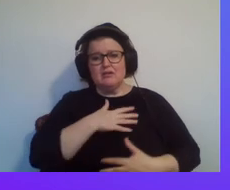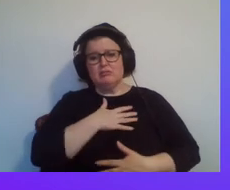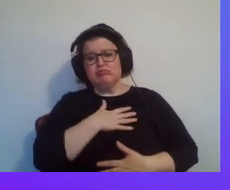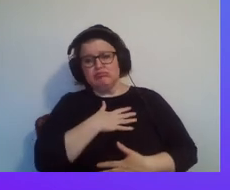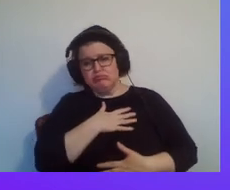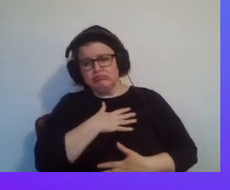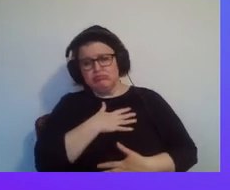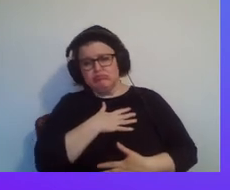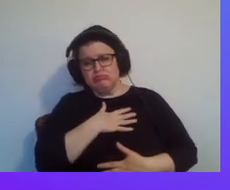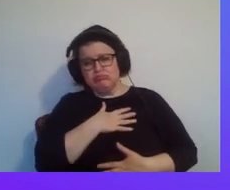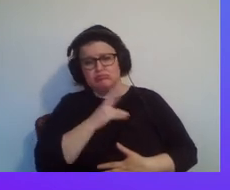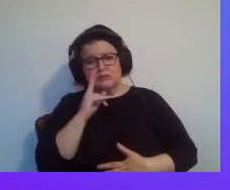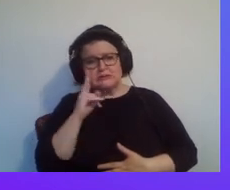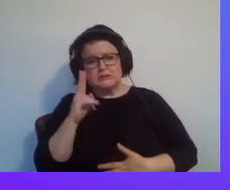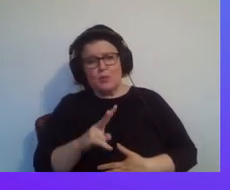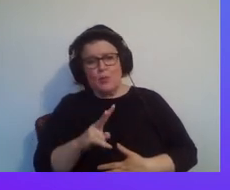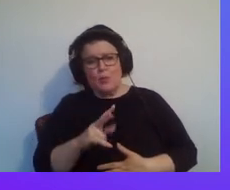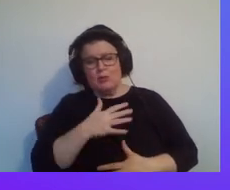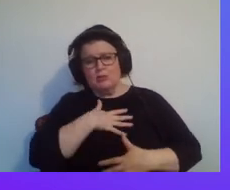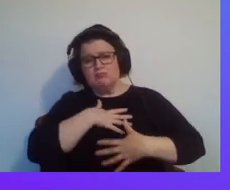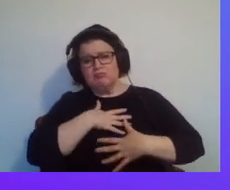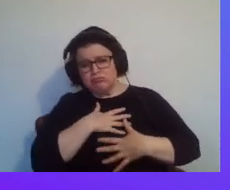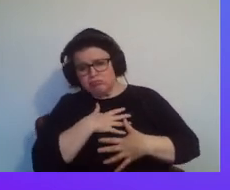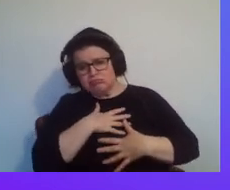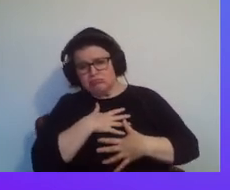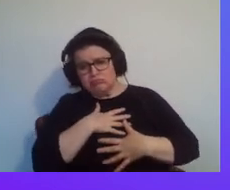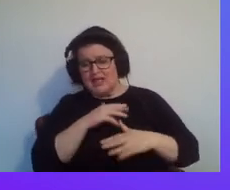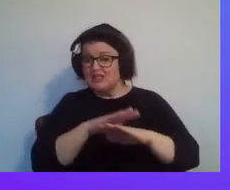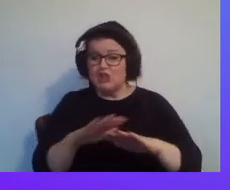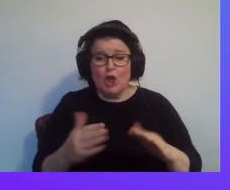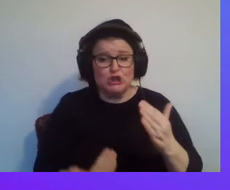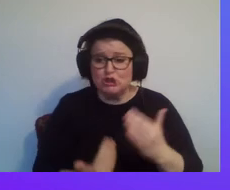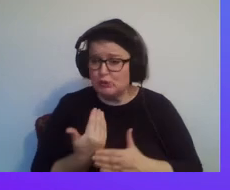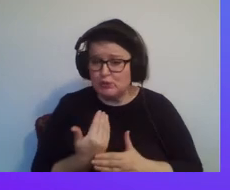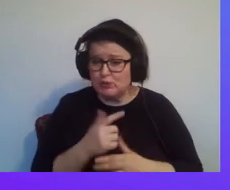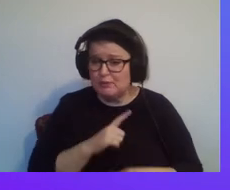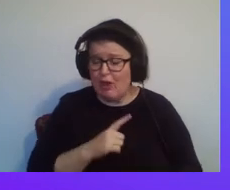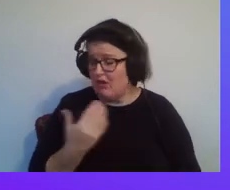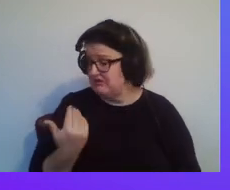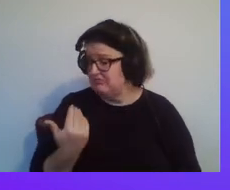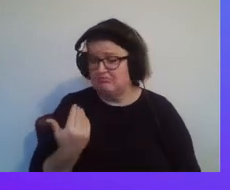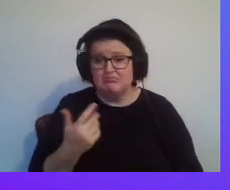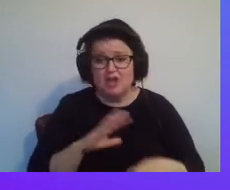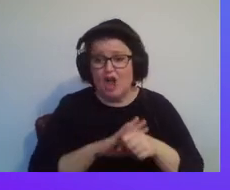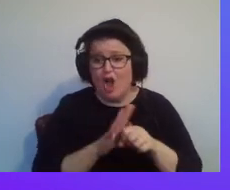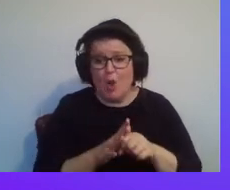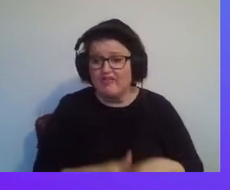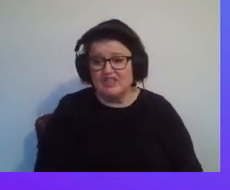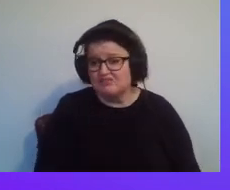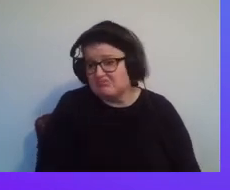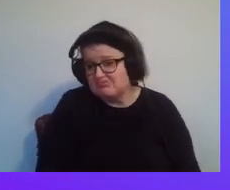I don't think it's something that's just occurred for COVID. This is something which sadly is in human